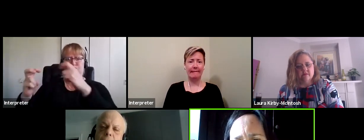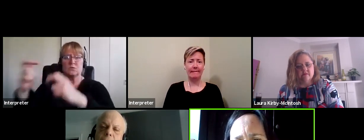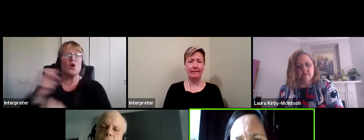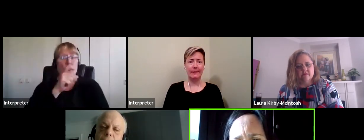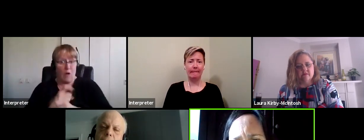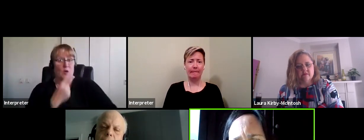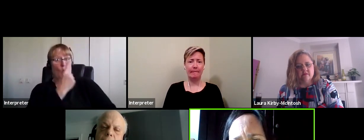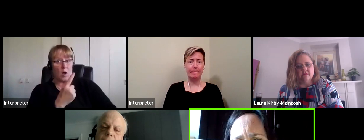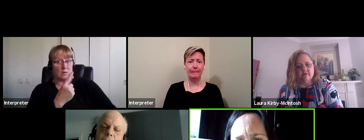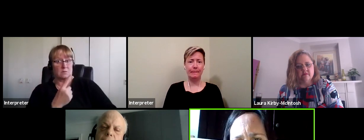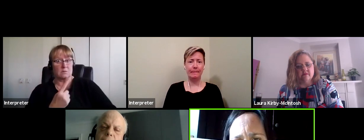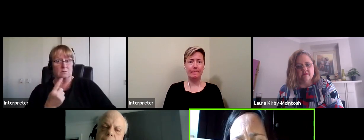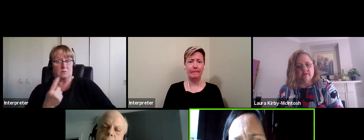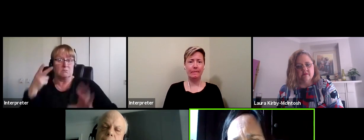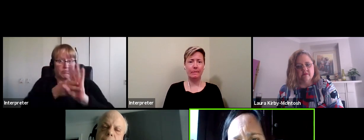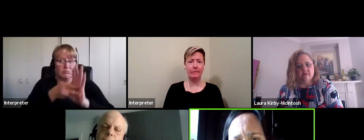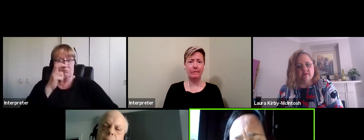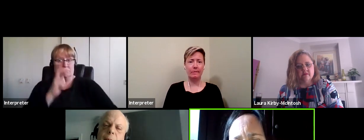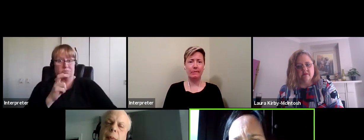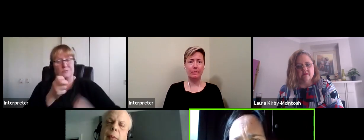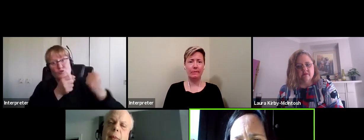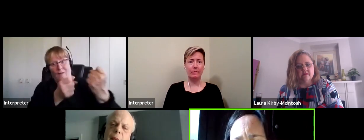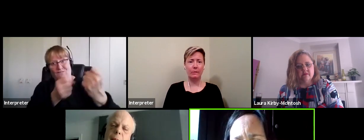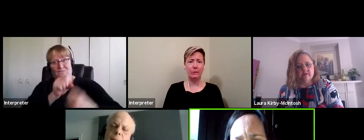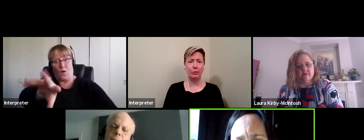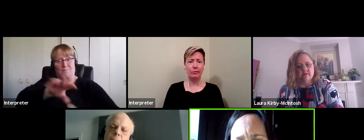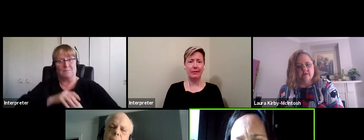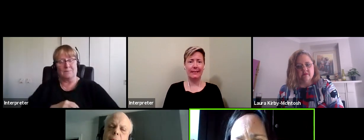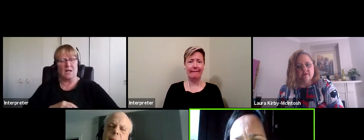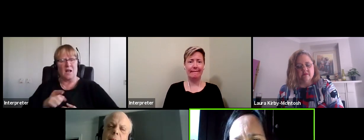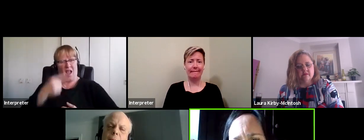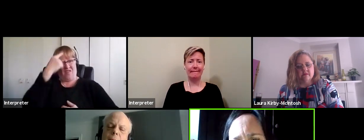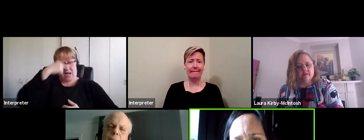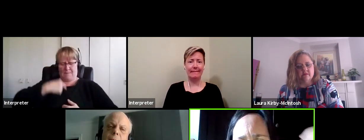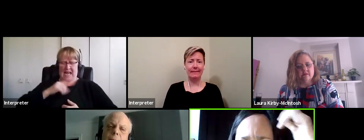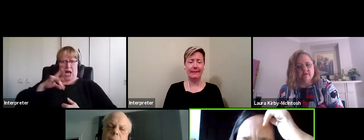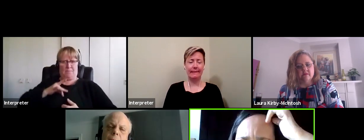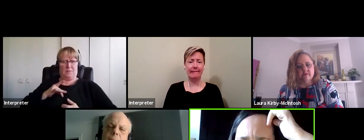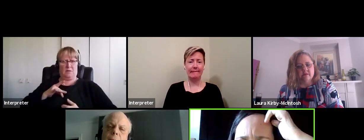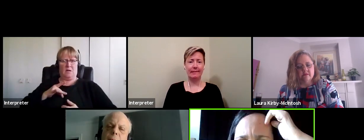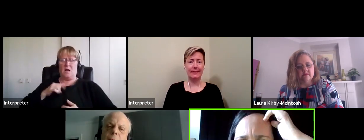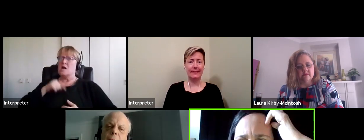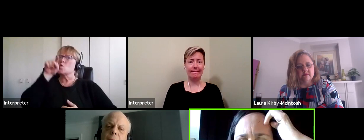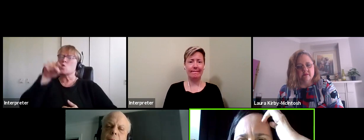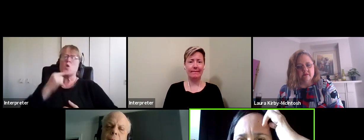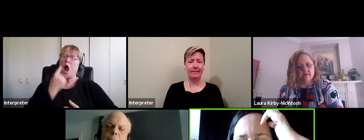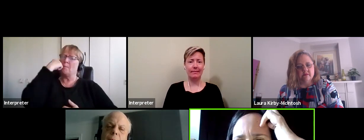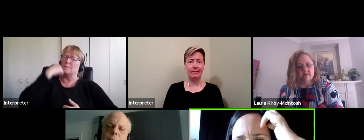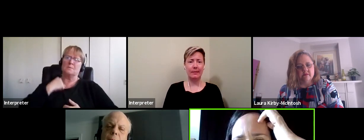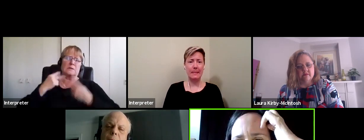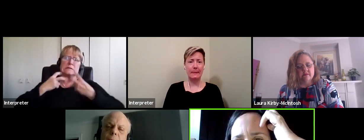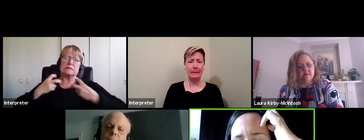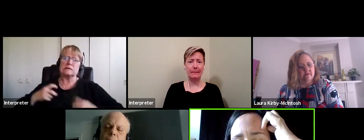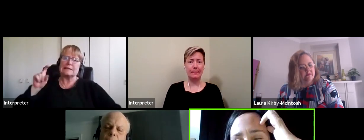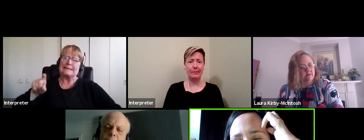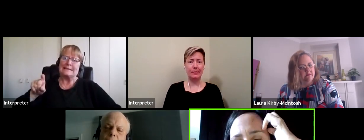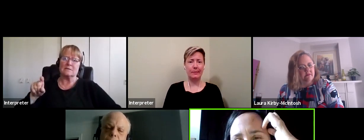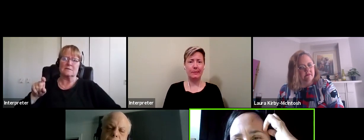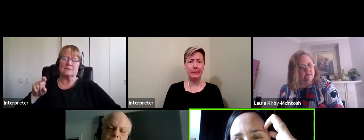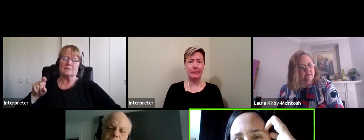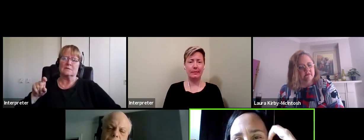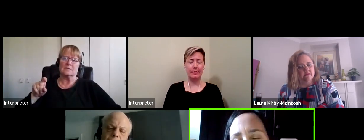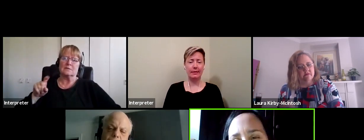other passengers. So let's actually think about that. You think that you might have COVID and you're trying to get to an assessment center. Maybe it's unconfirmed at